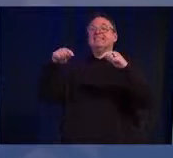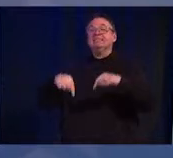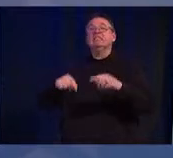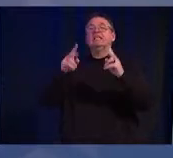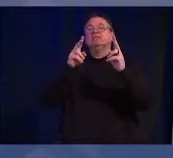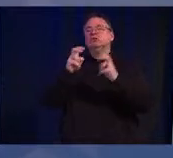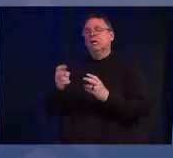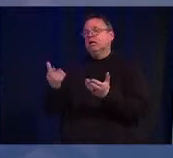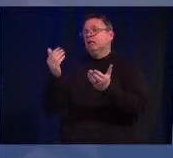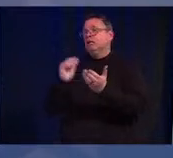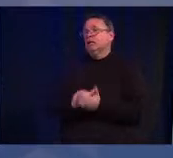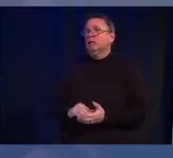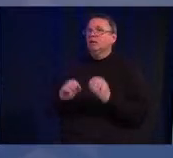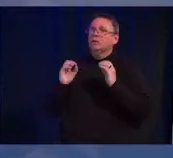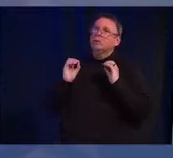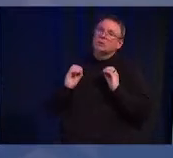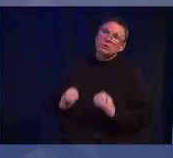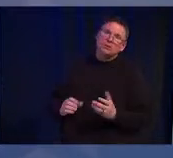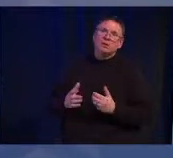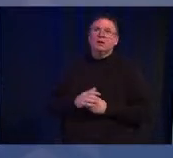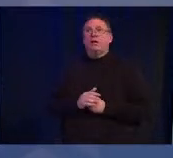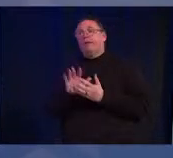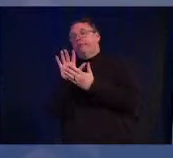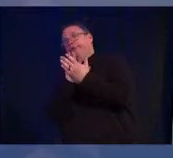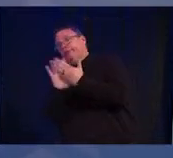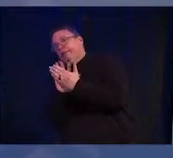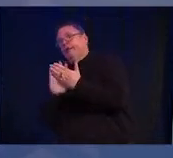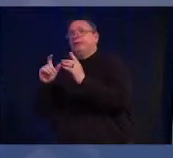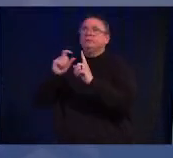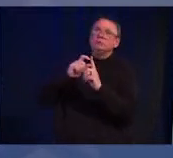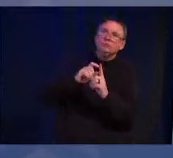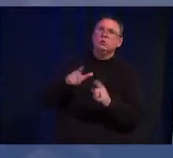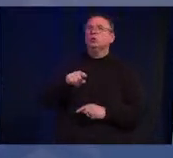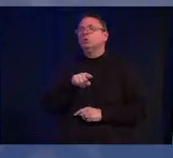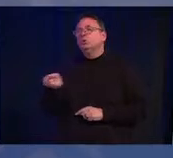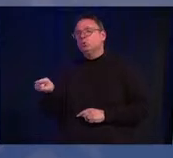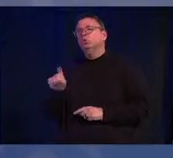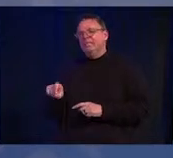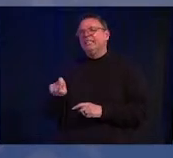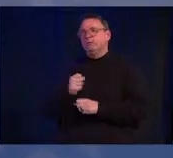uncertain terms, you need to make your voice known.